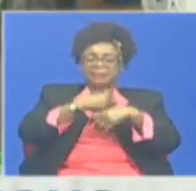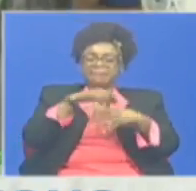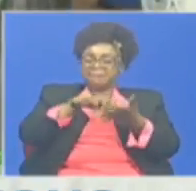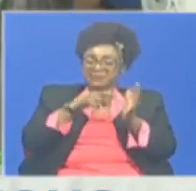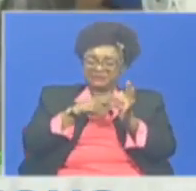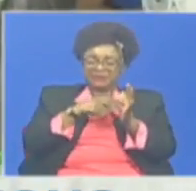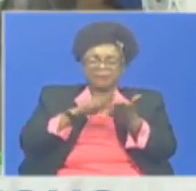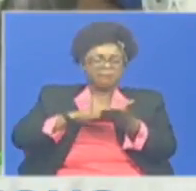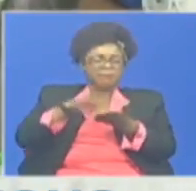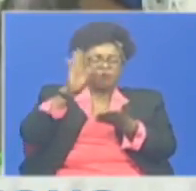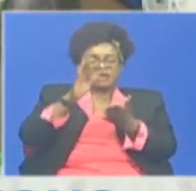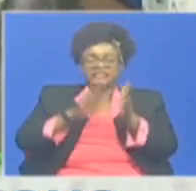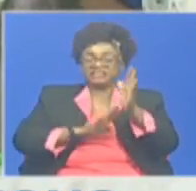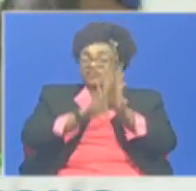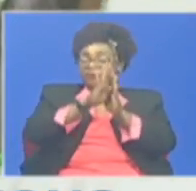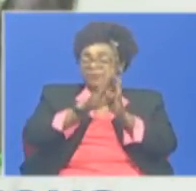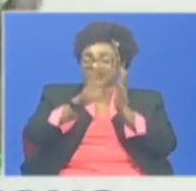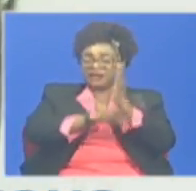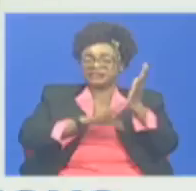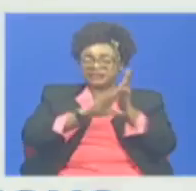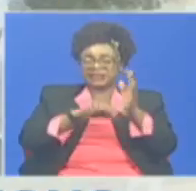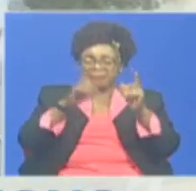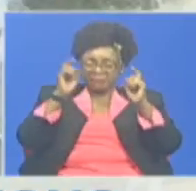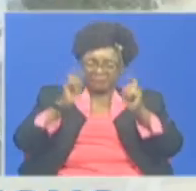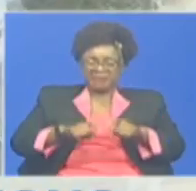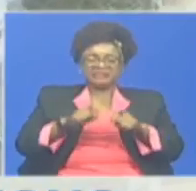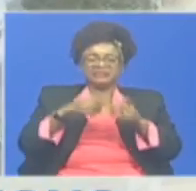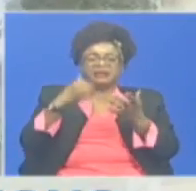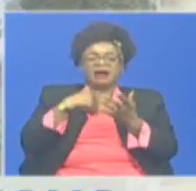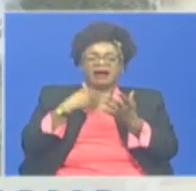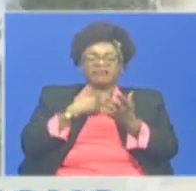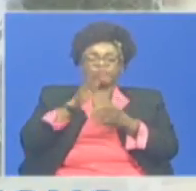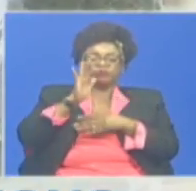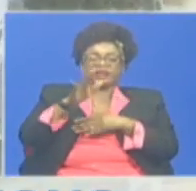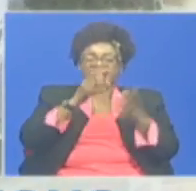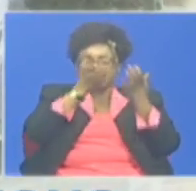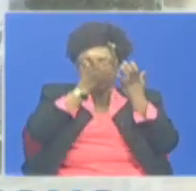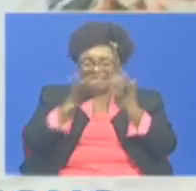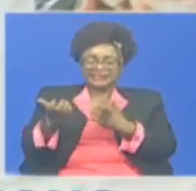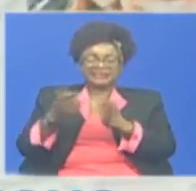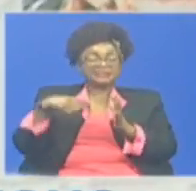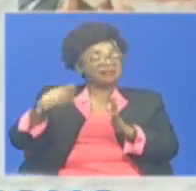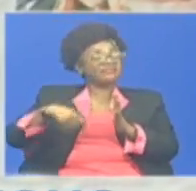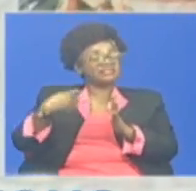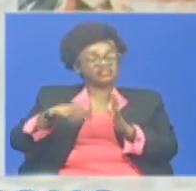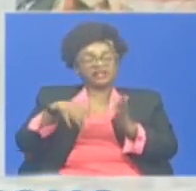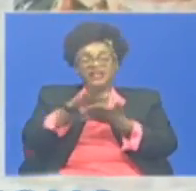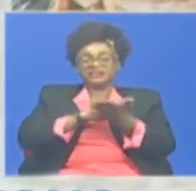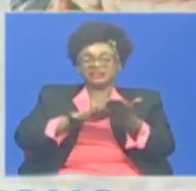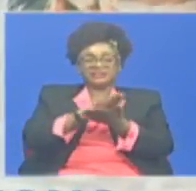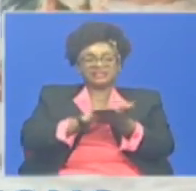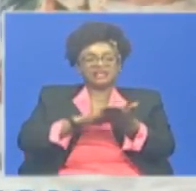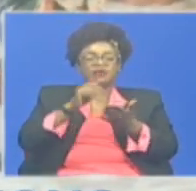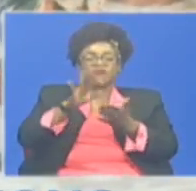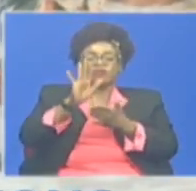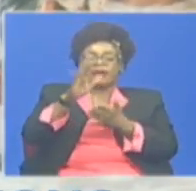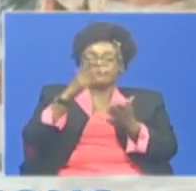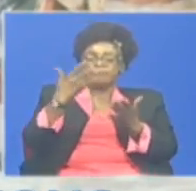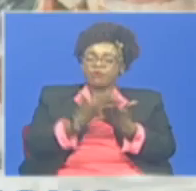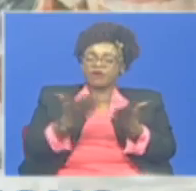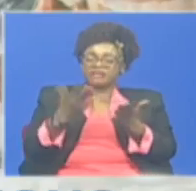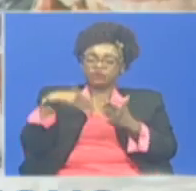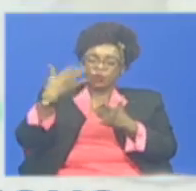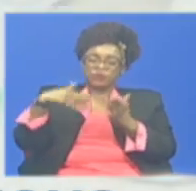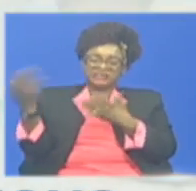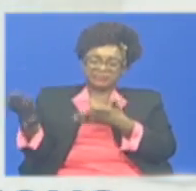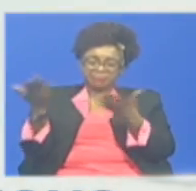developing countries now have to turn to their sometimes neglected manufacturing industries for many of the products they normally import, and